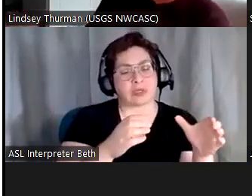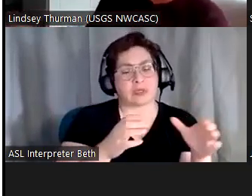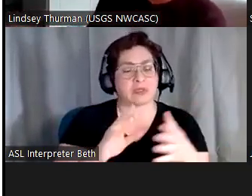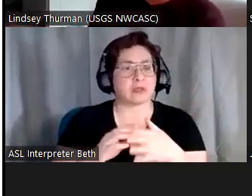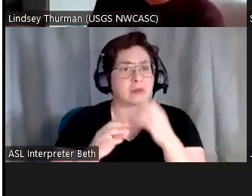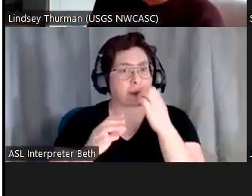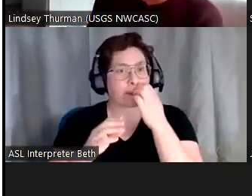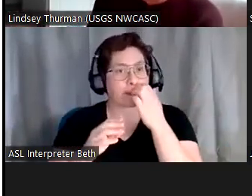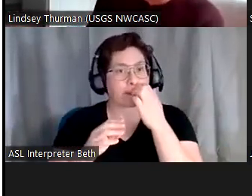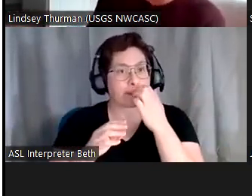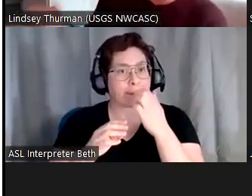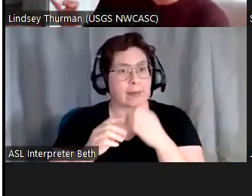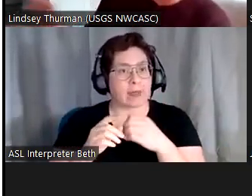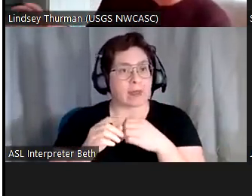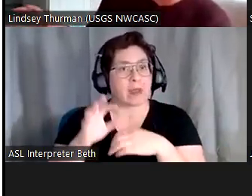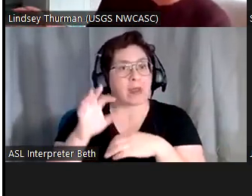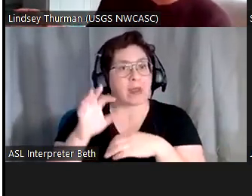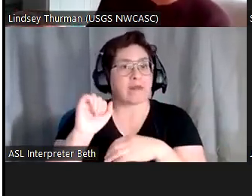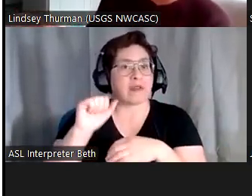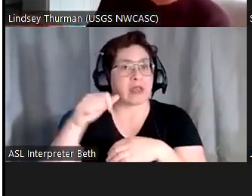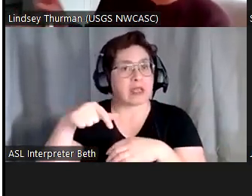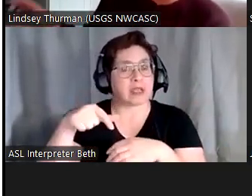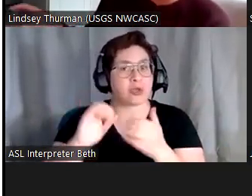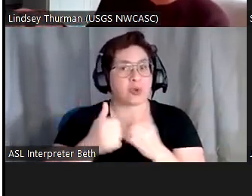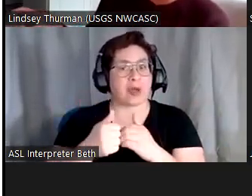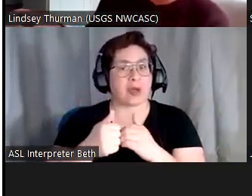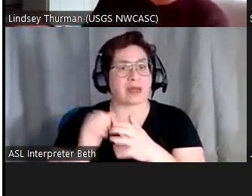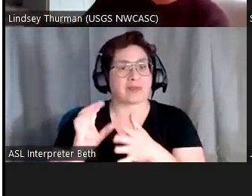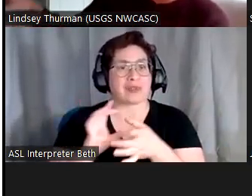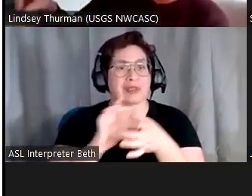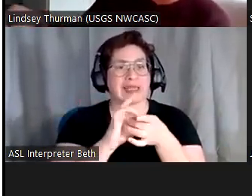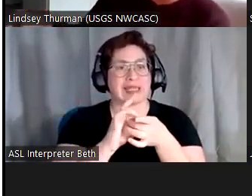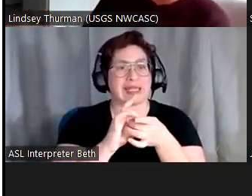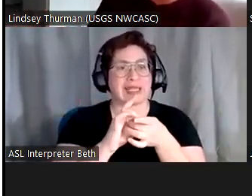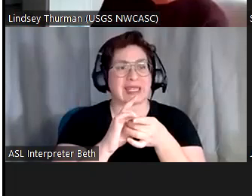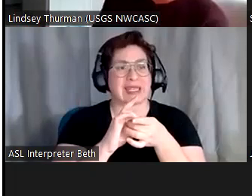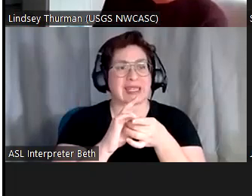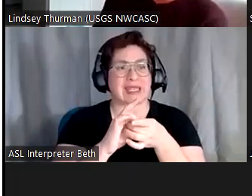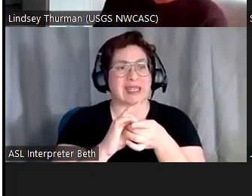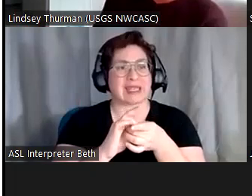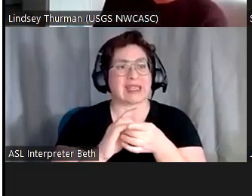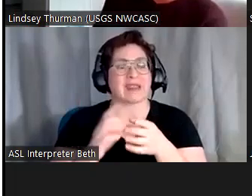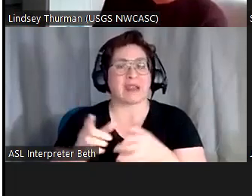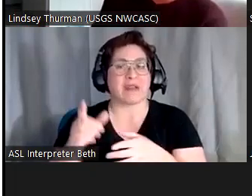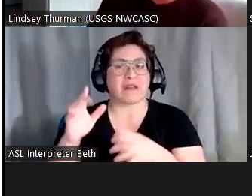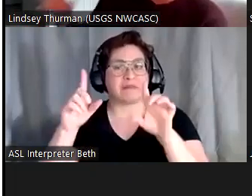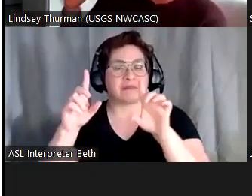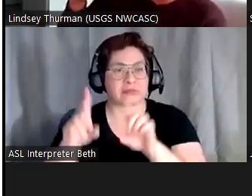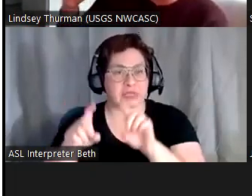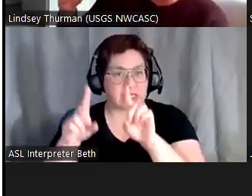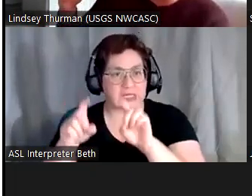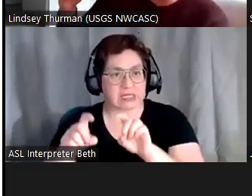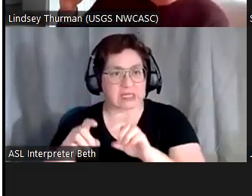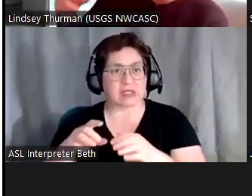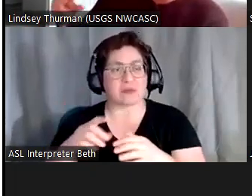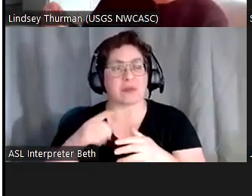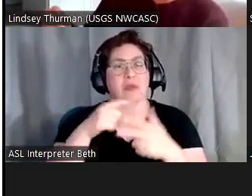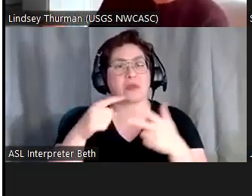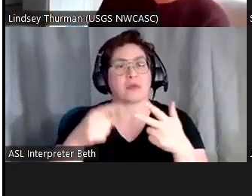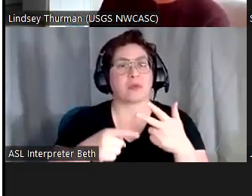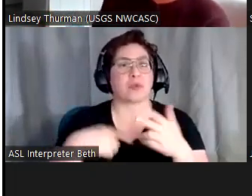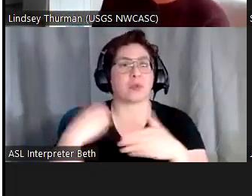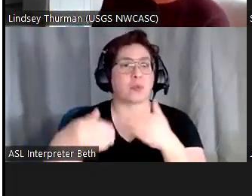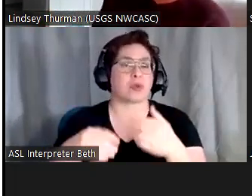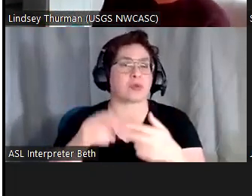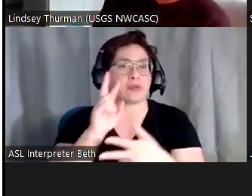have an FAQ on how to link this AC assessment into the SSA process through the lens of those 3 R's. And